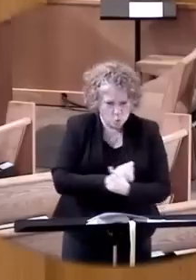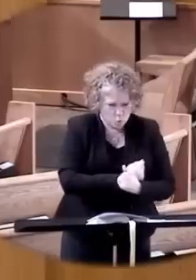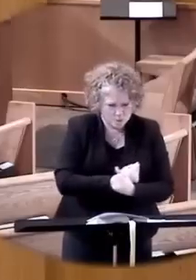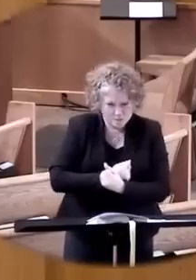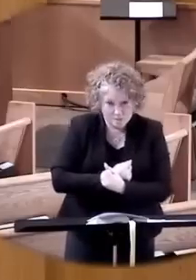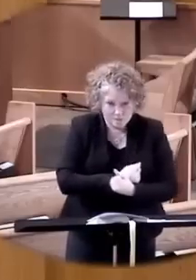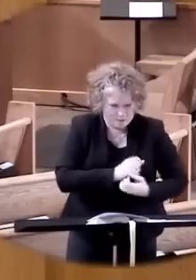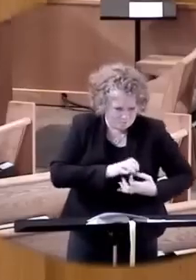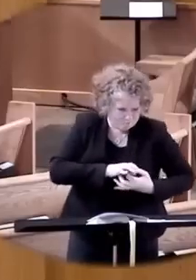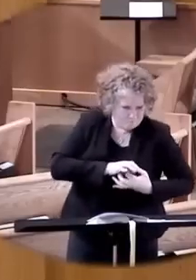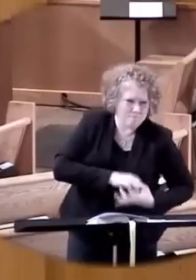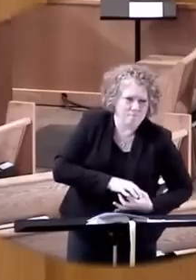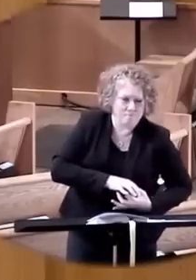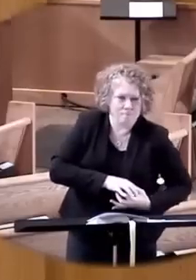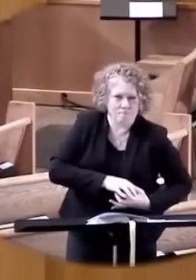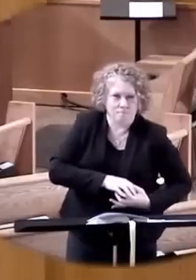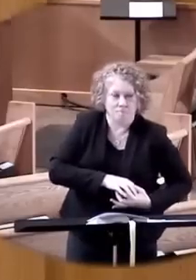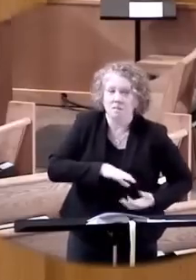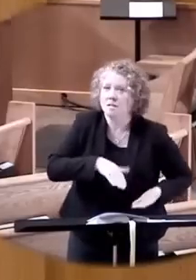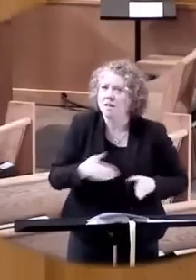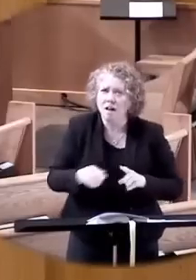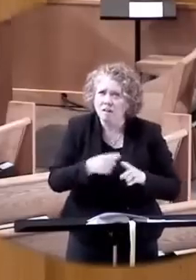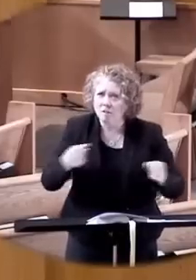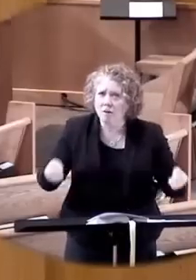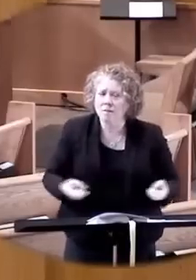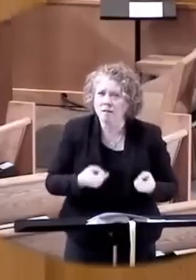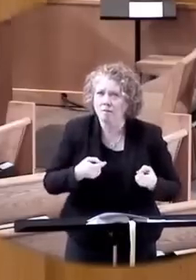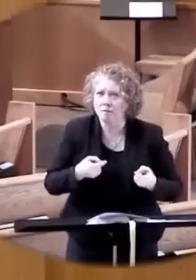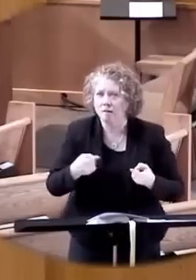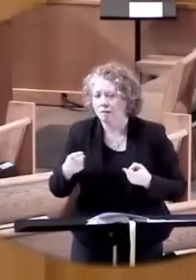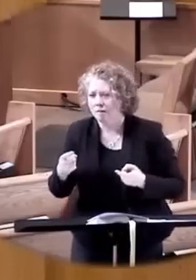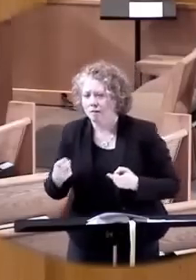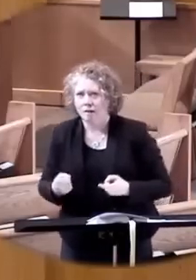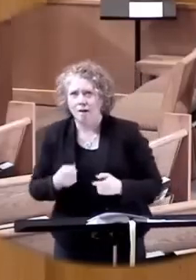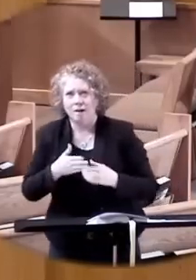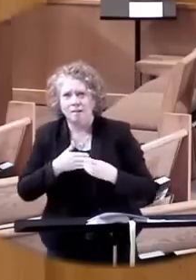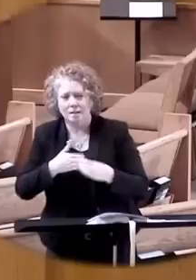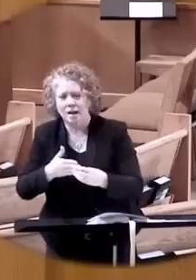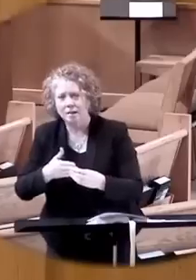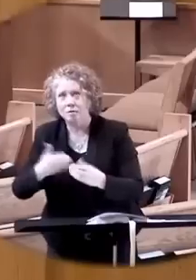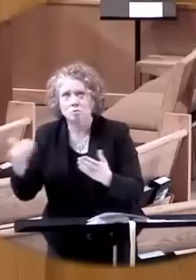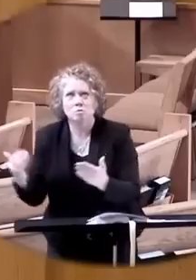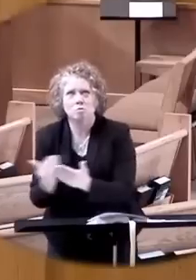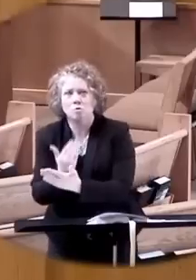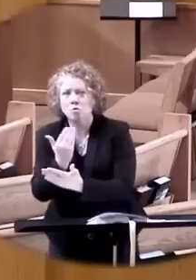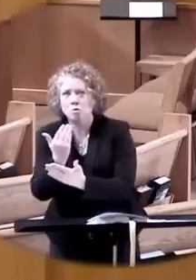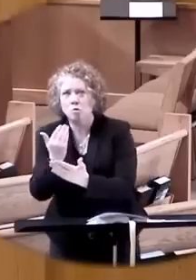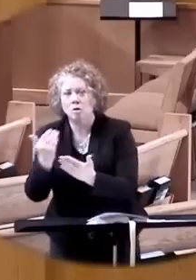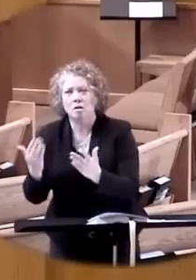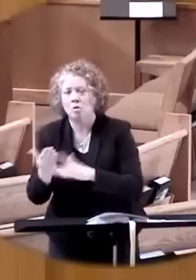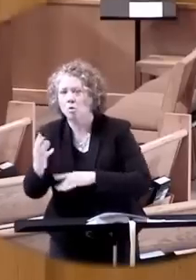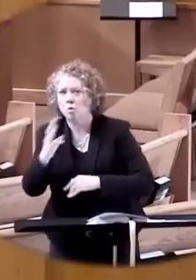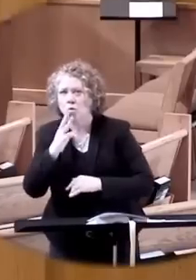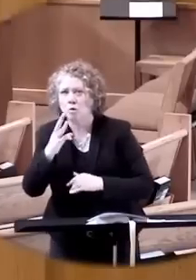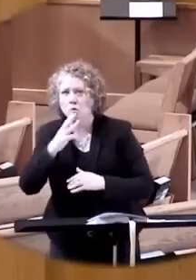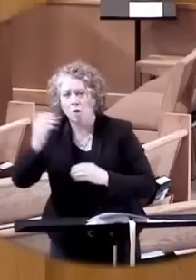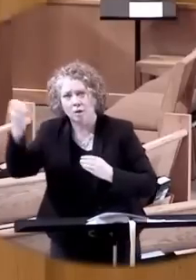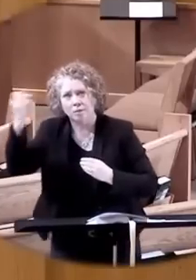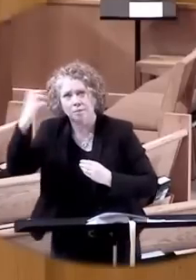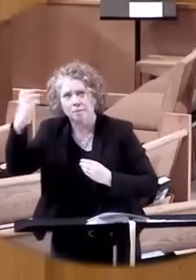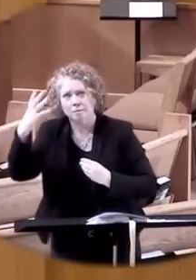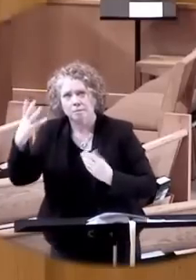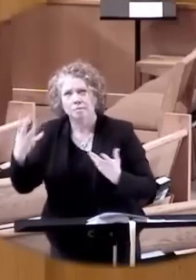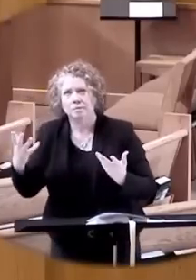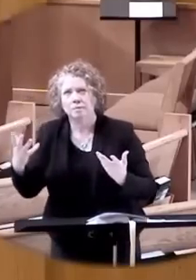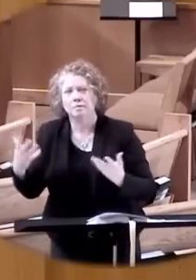sin through the waters of regeneration to make them your adopted children. Therefore, all